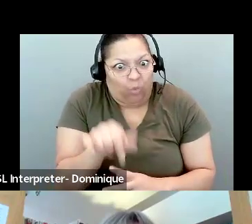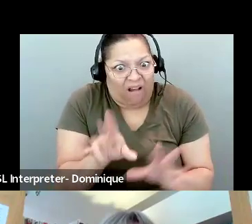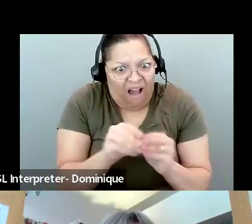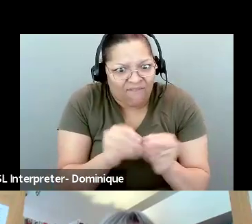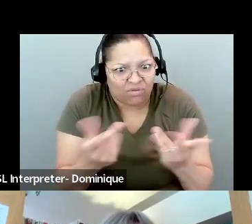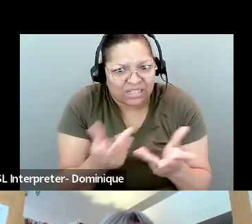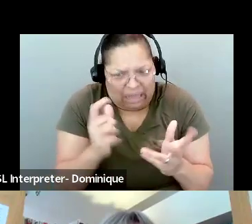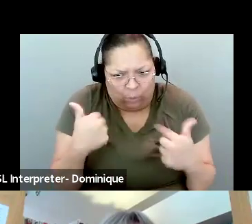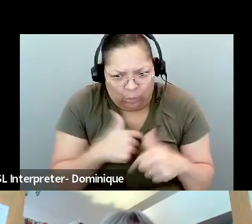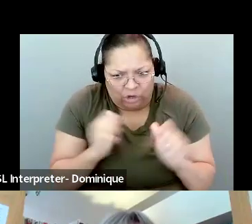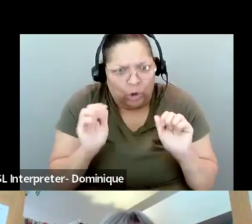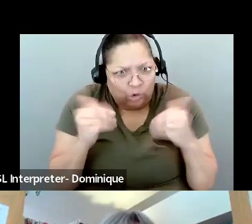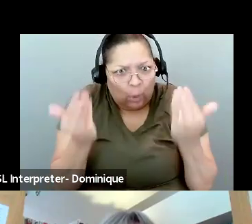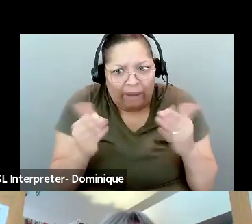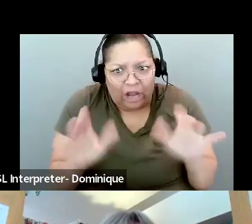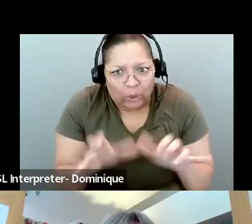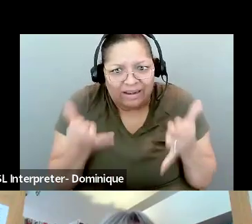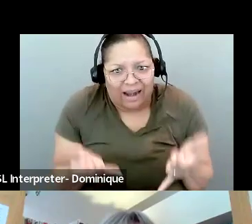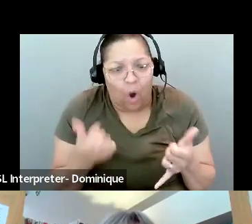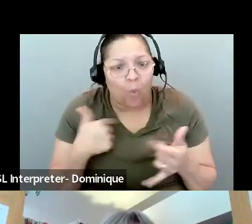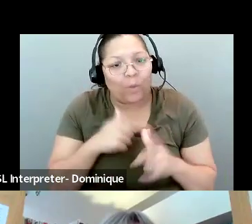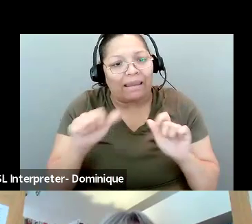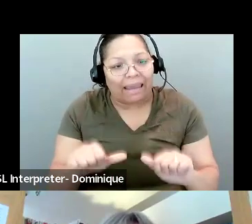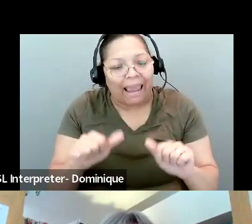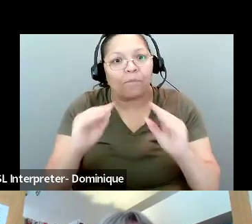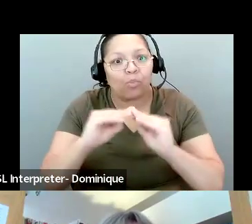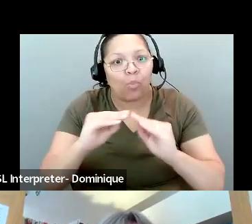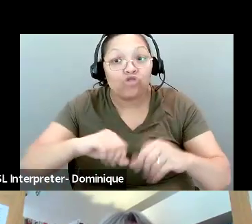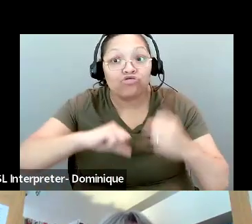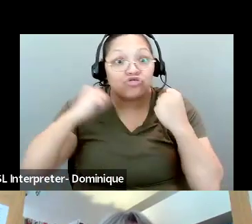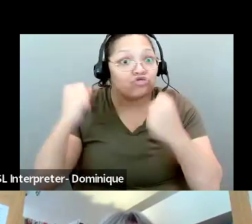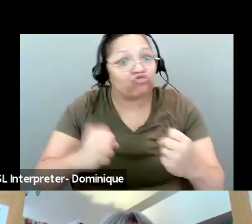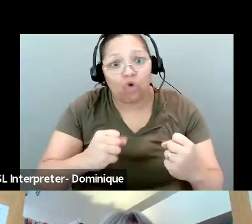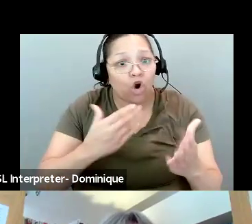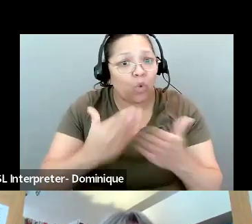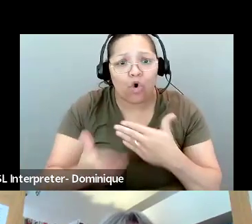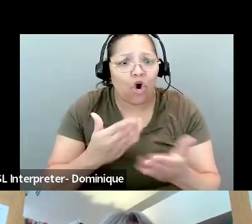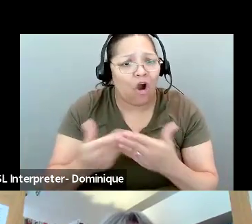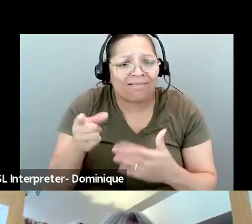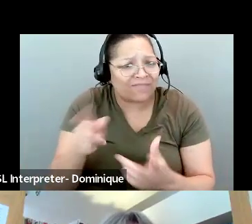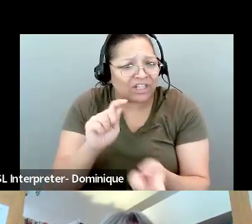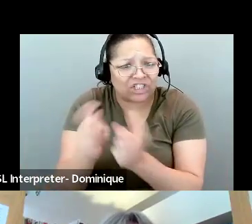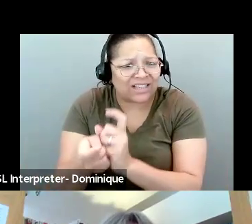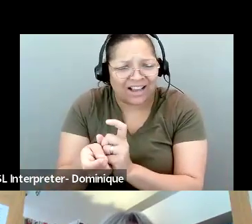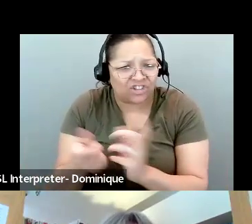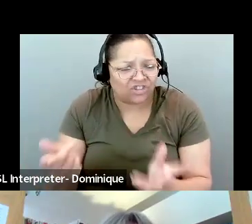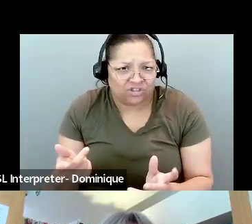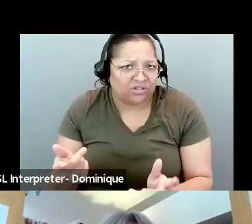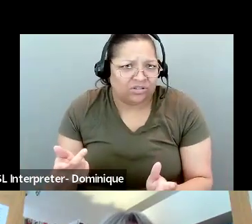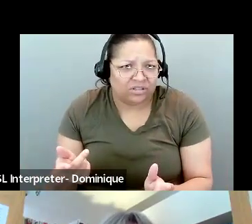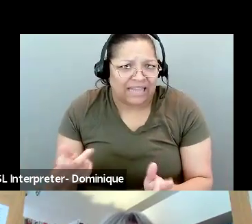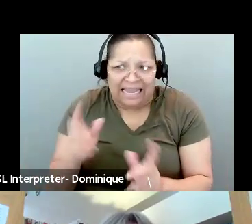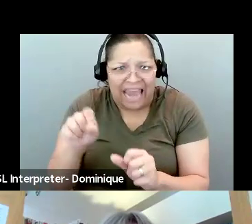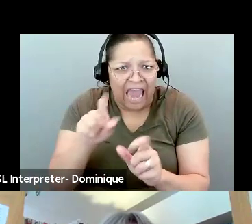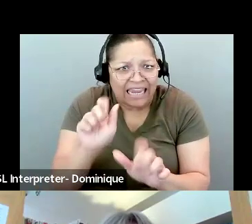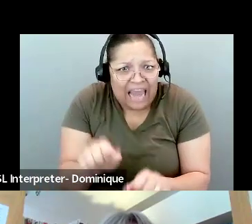So we can actually be stronger in spite of it, not because of it, but in spite of it.